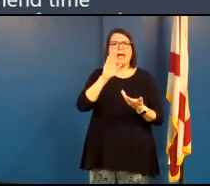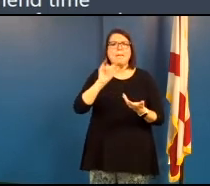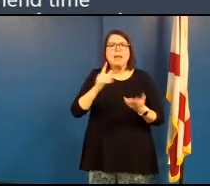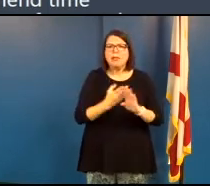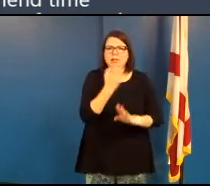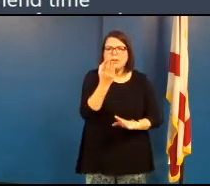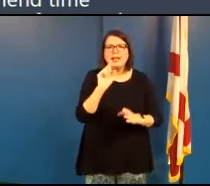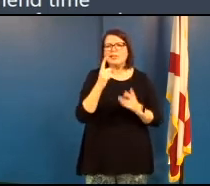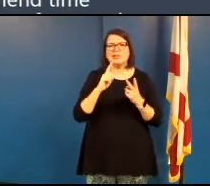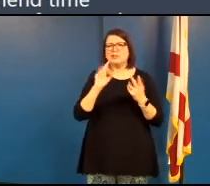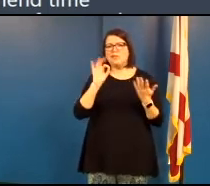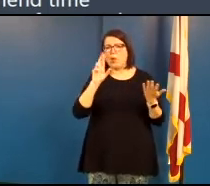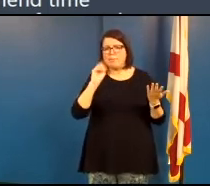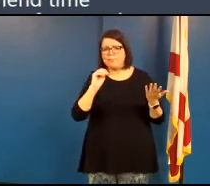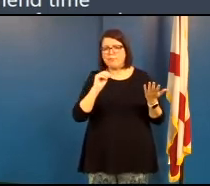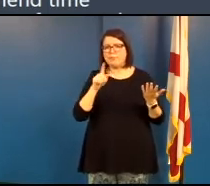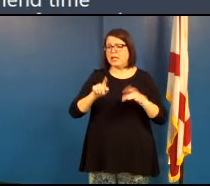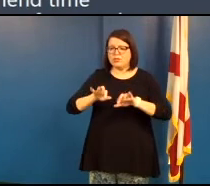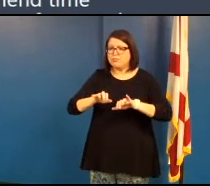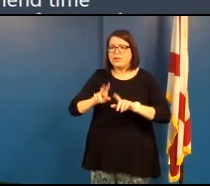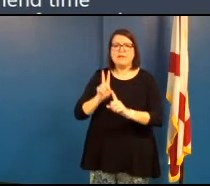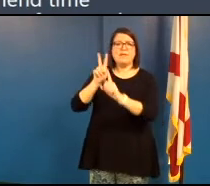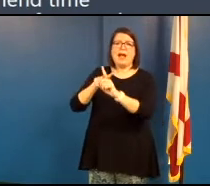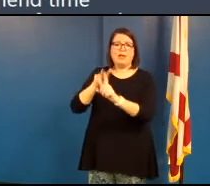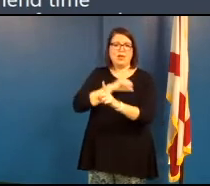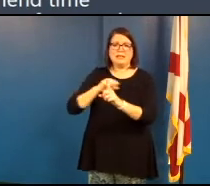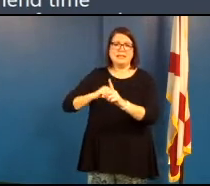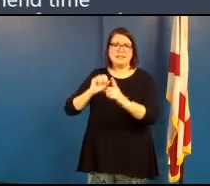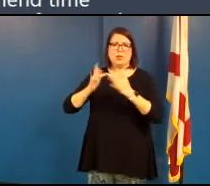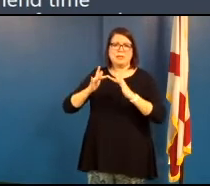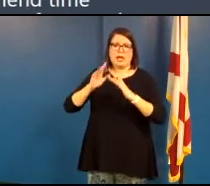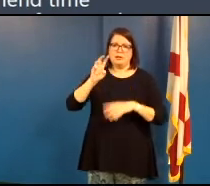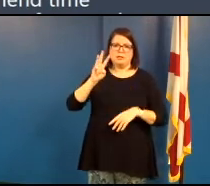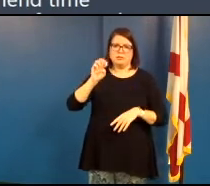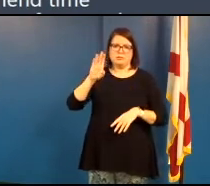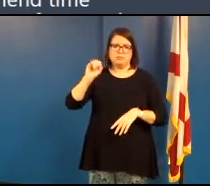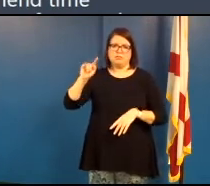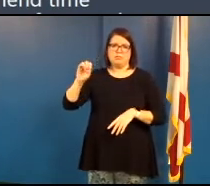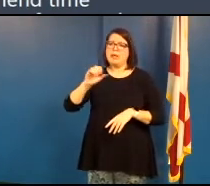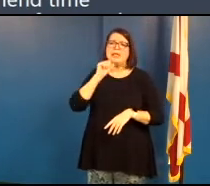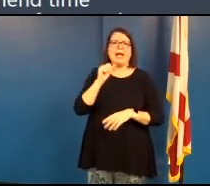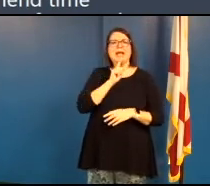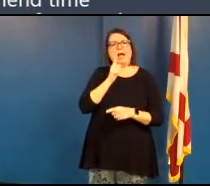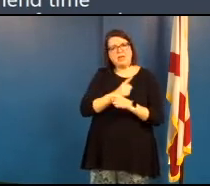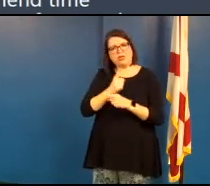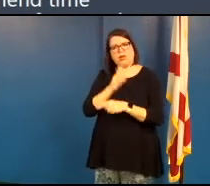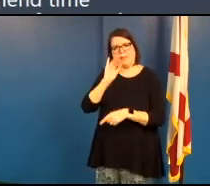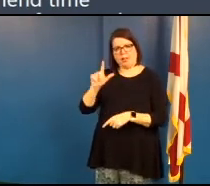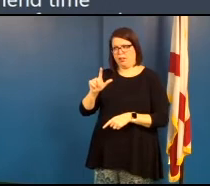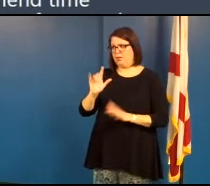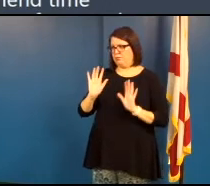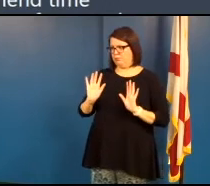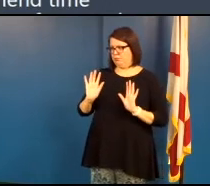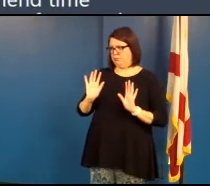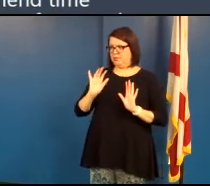website. And it's filed there for transparency purposes, but it will not be a bill, and which is the way it's been in the past. And then just